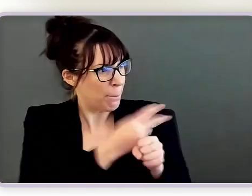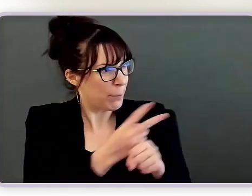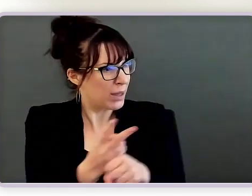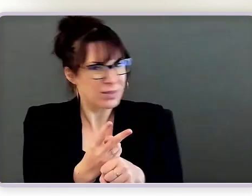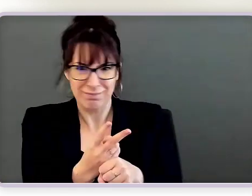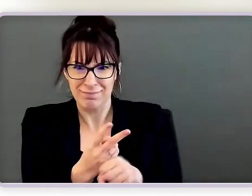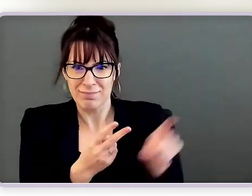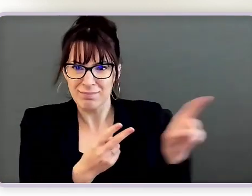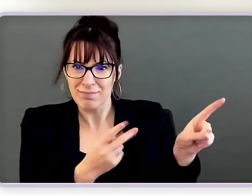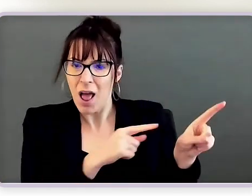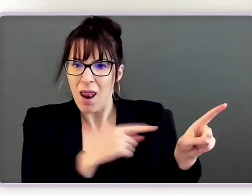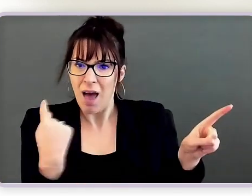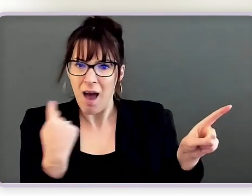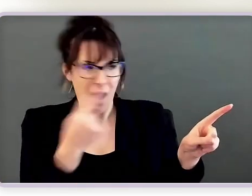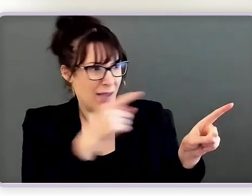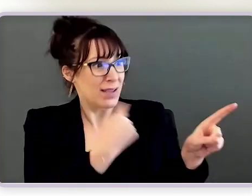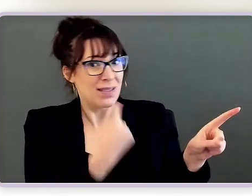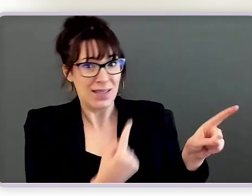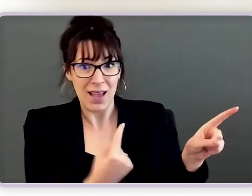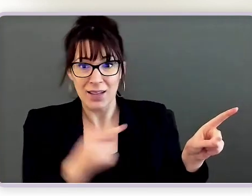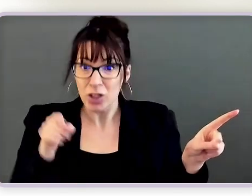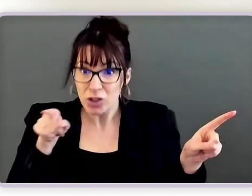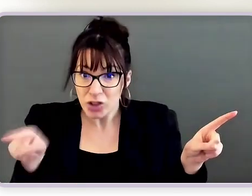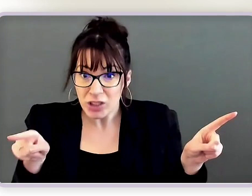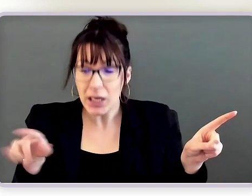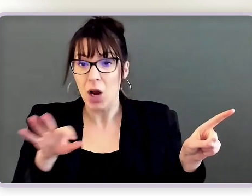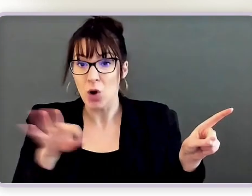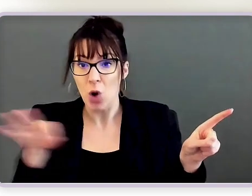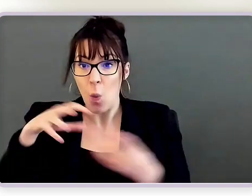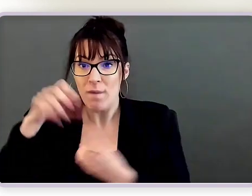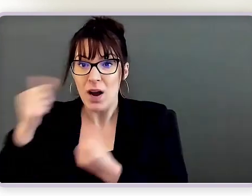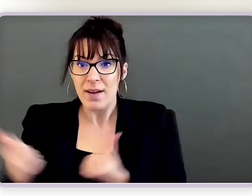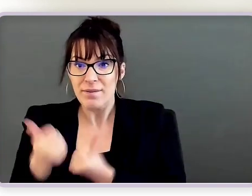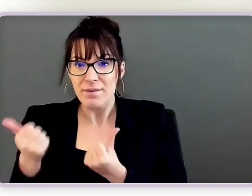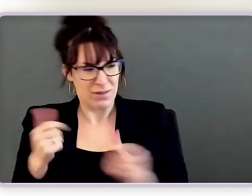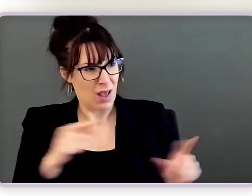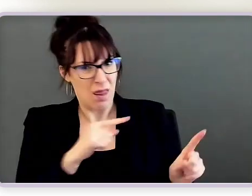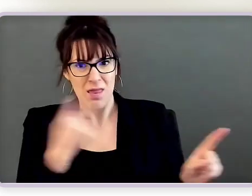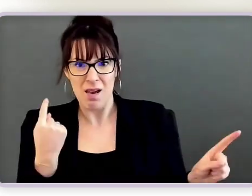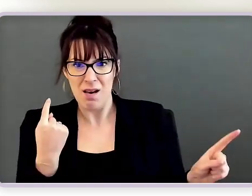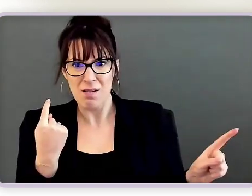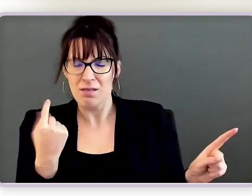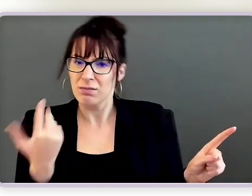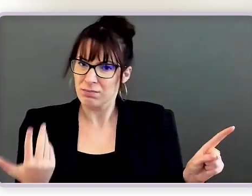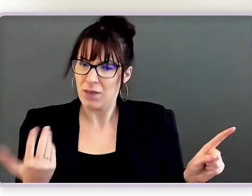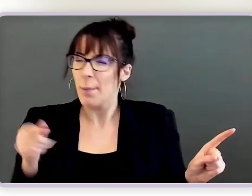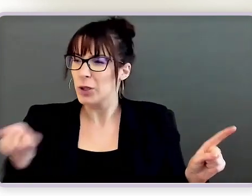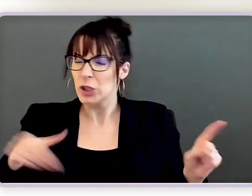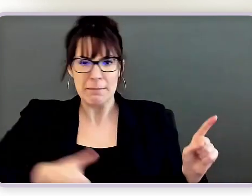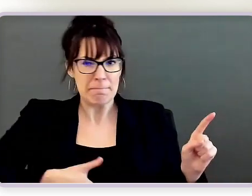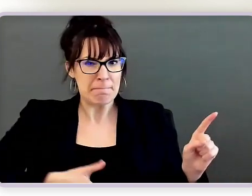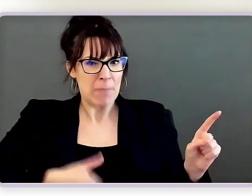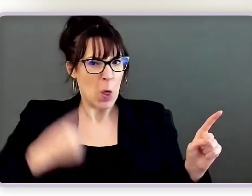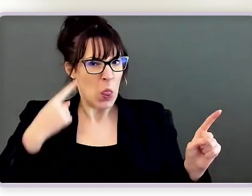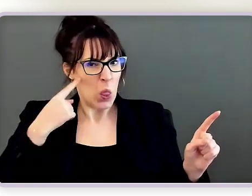tell her that she didn't get the job because she was deaf. But when she just had that feeling and lodged the claim, and she was